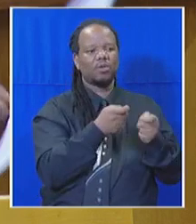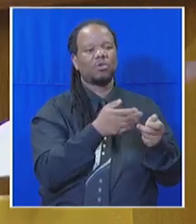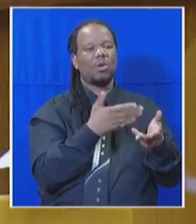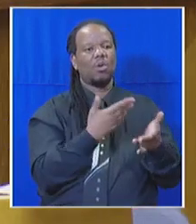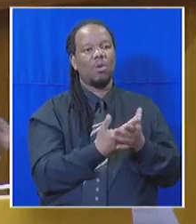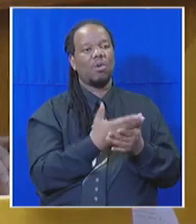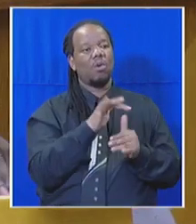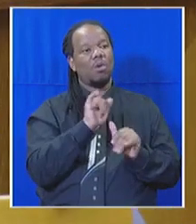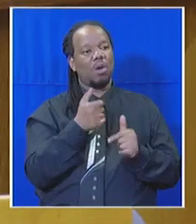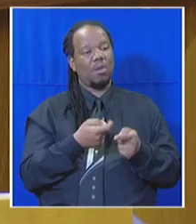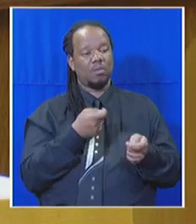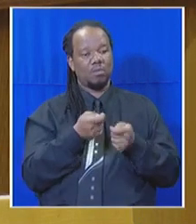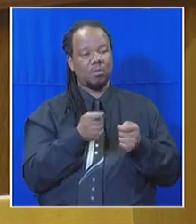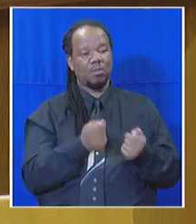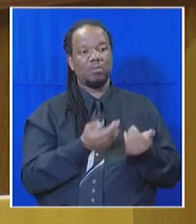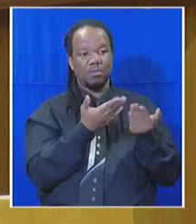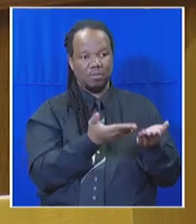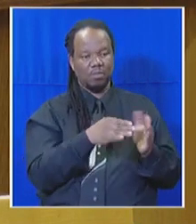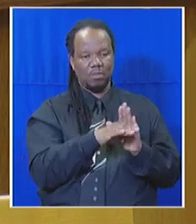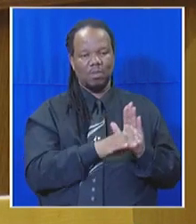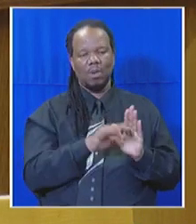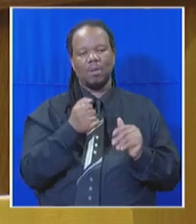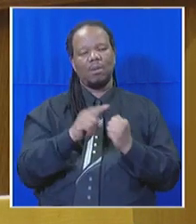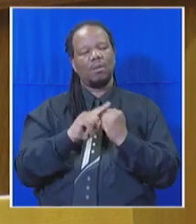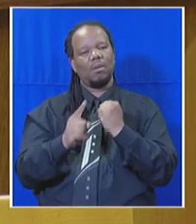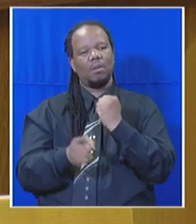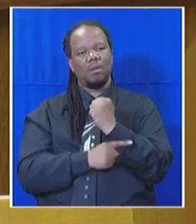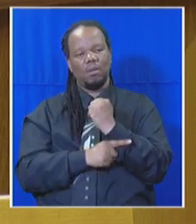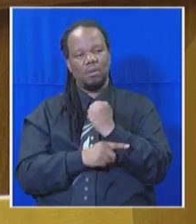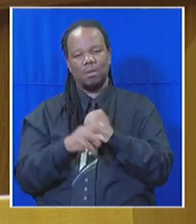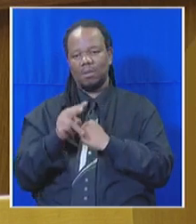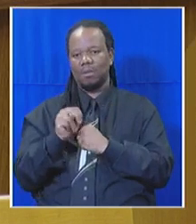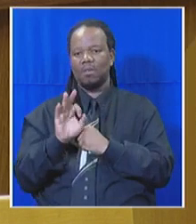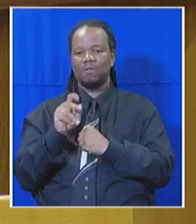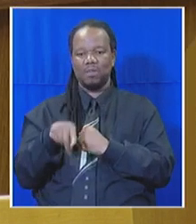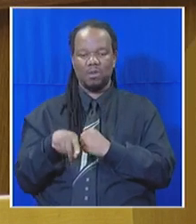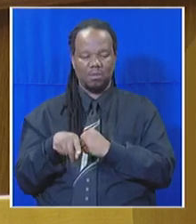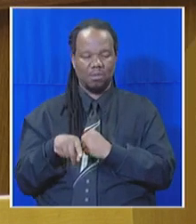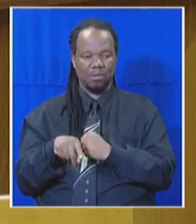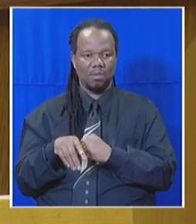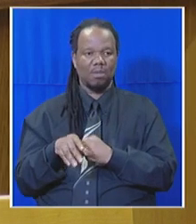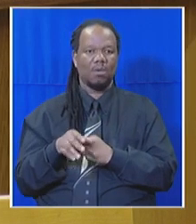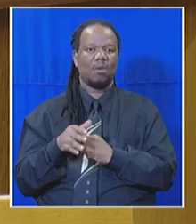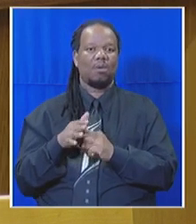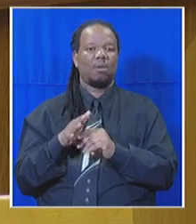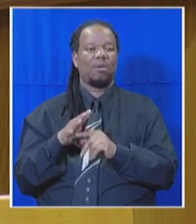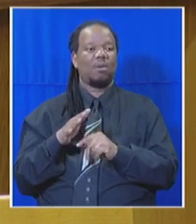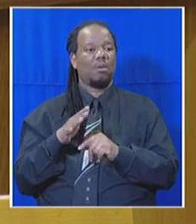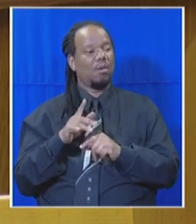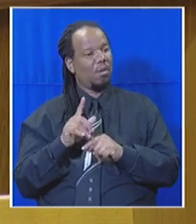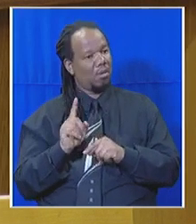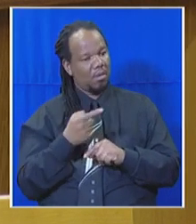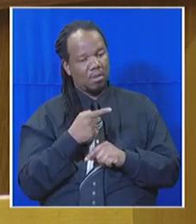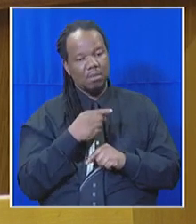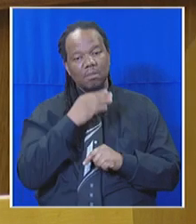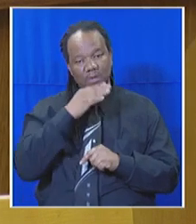performance program. In conclusion, the NFP reluctantly accepts the Portfolio Committee we